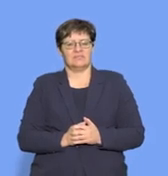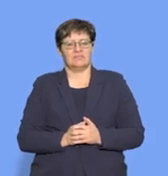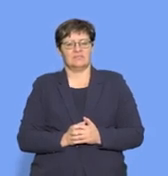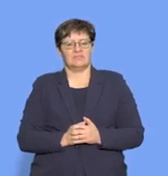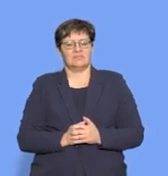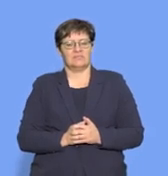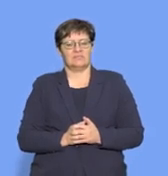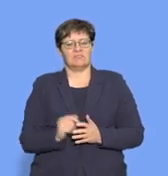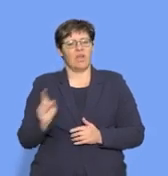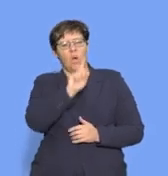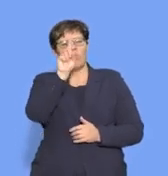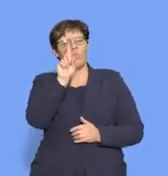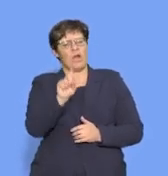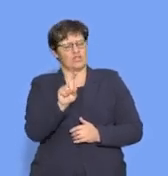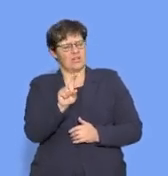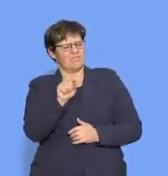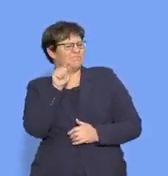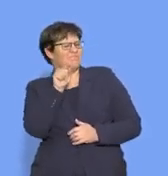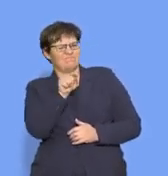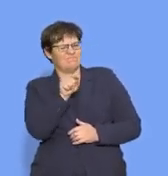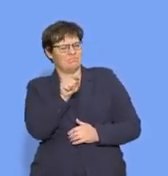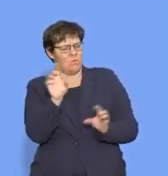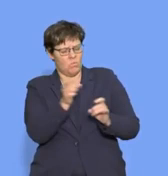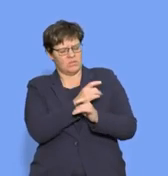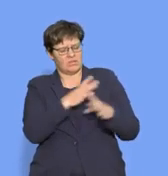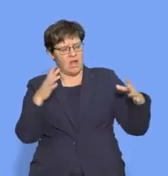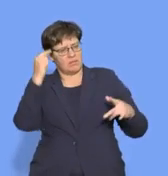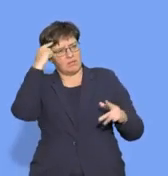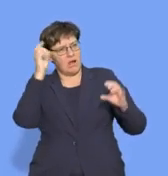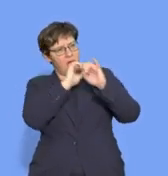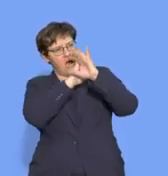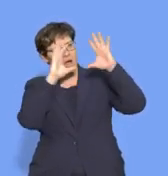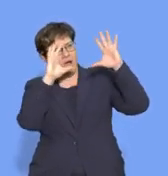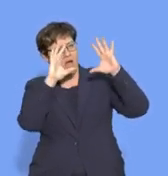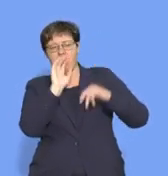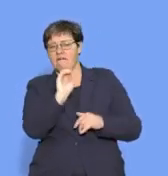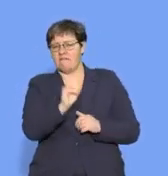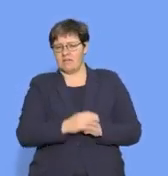We're going to start off with a question to focus our minds.